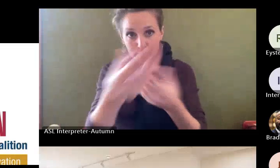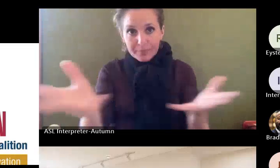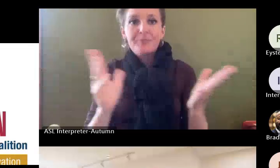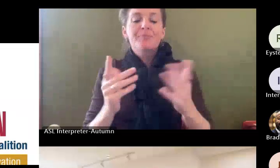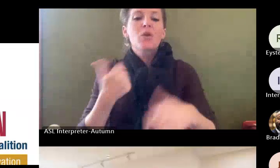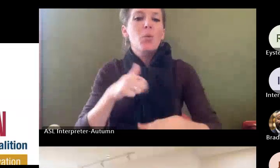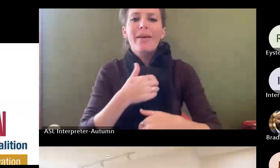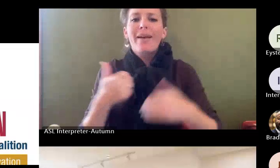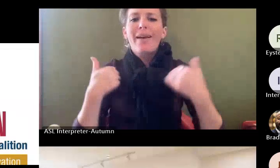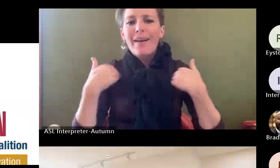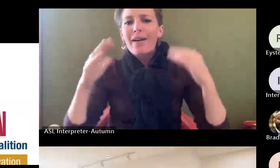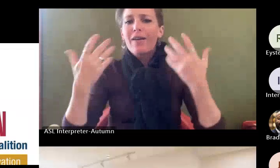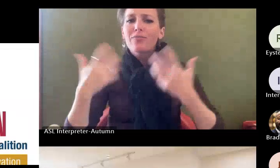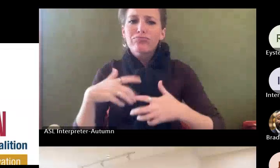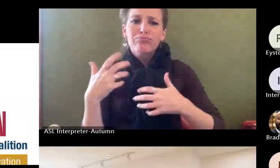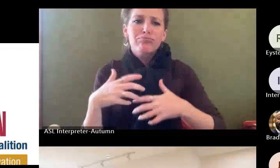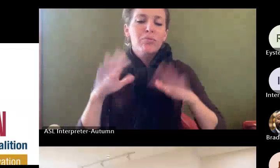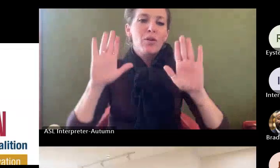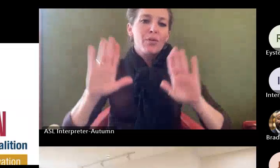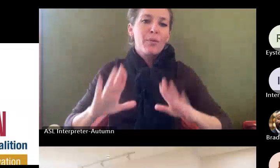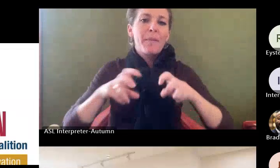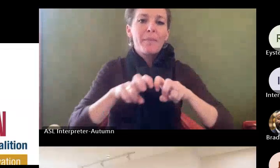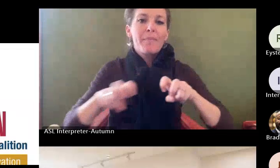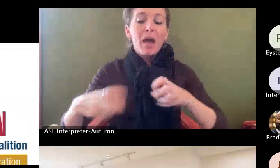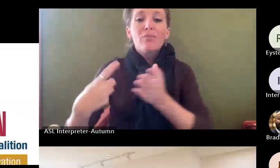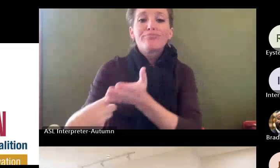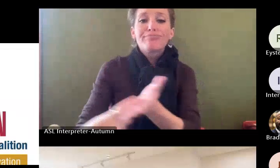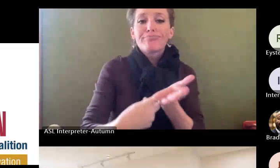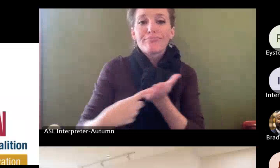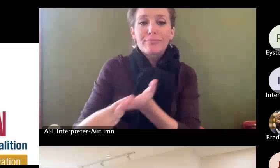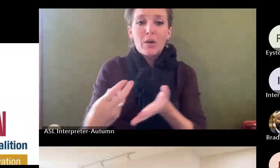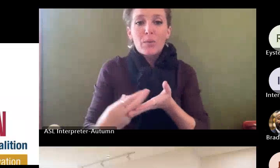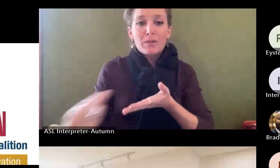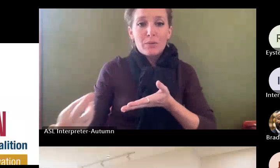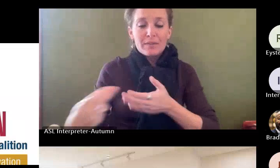lined up to talk to you about those resources. But before we get started,